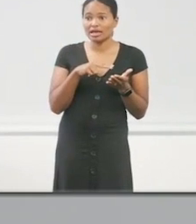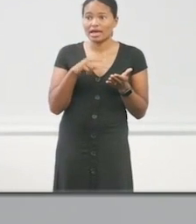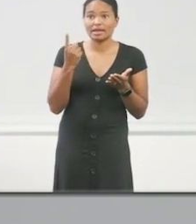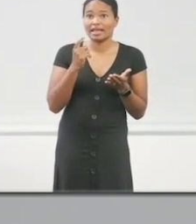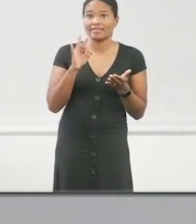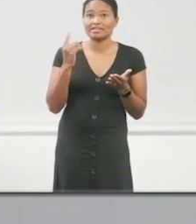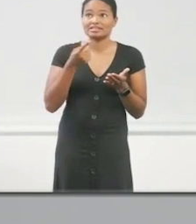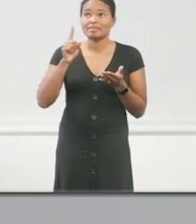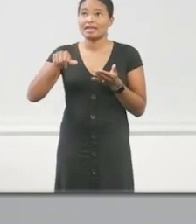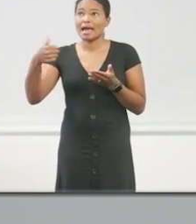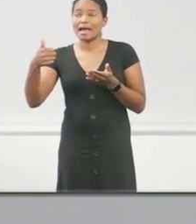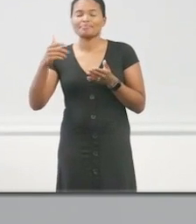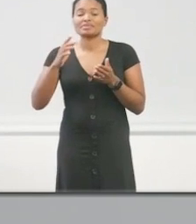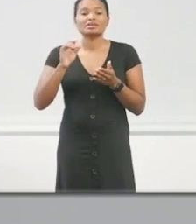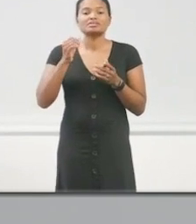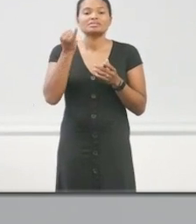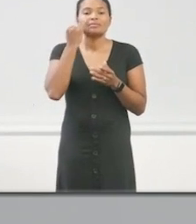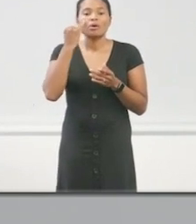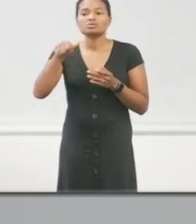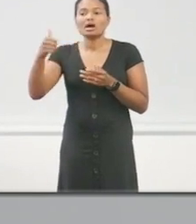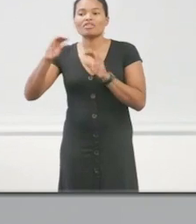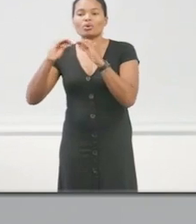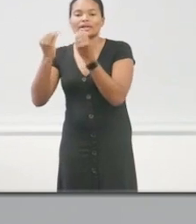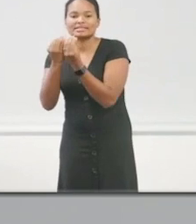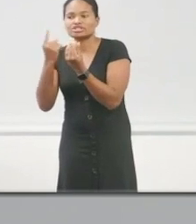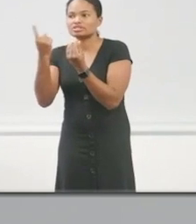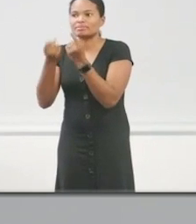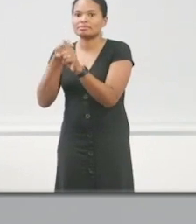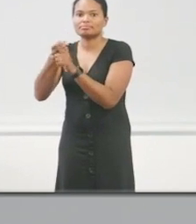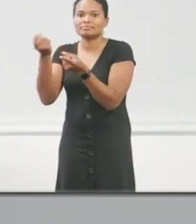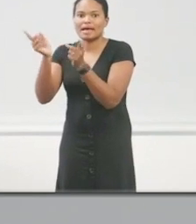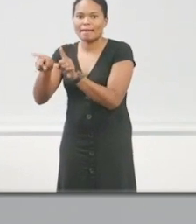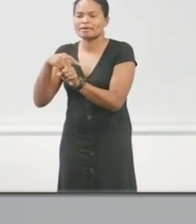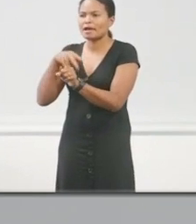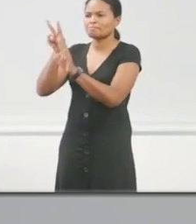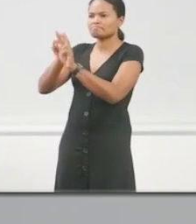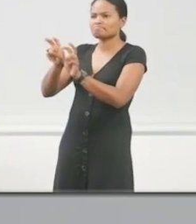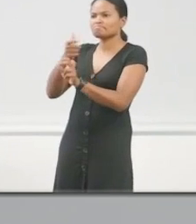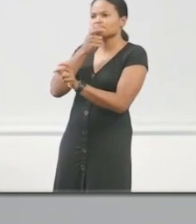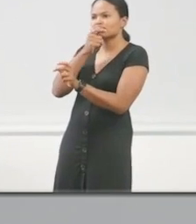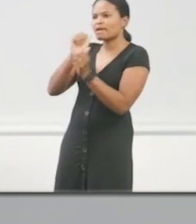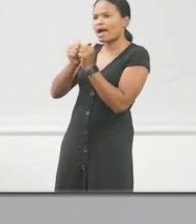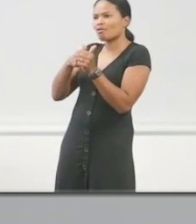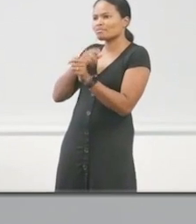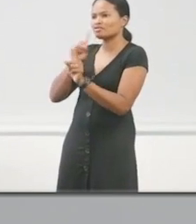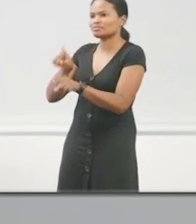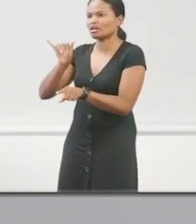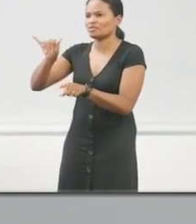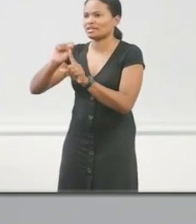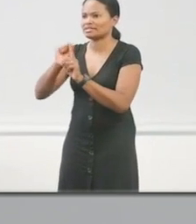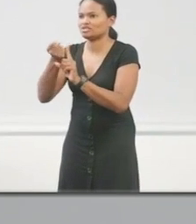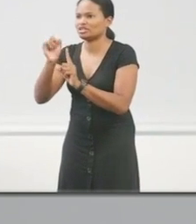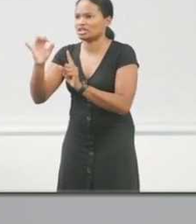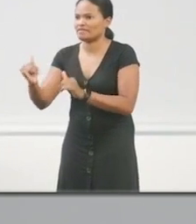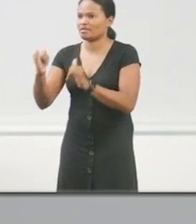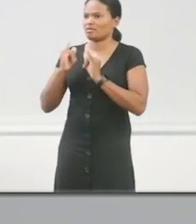I'm like, what would I do in that situation? That hasn't happened to me in this role yet, but if that happened, how would I react? What would I be doing? Do I